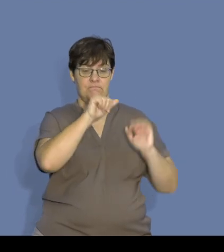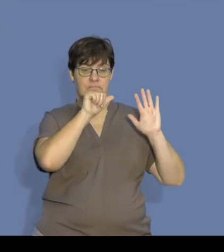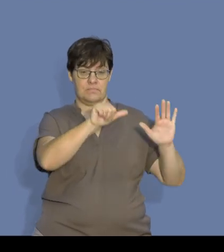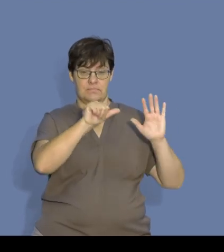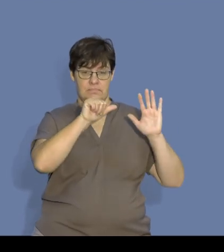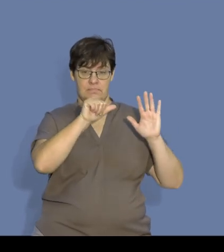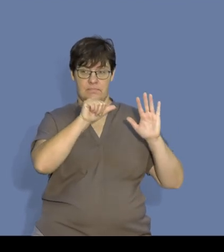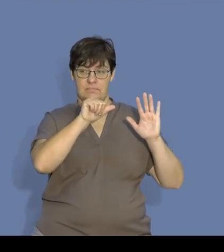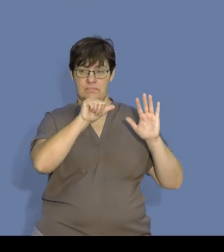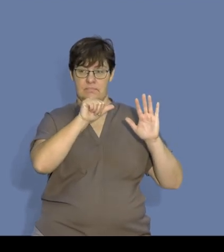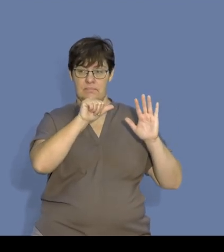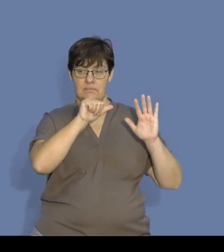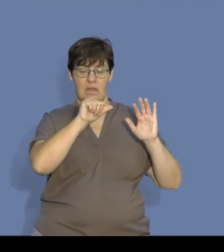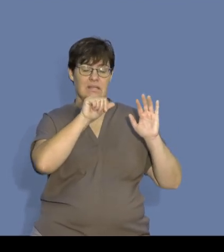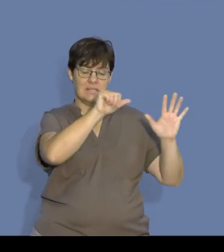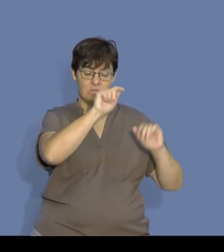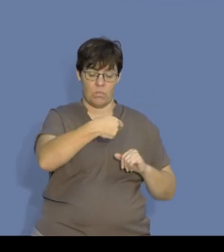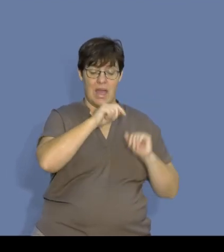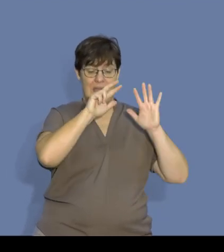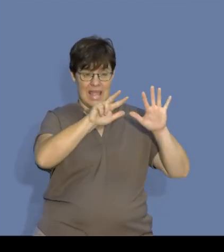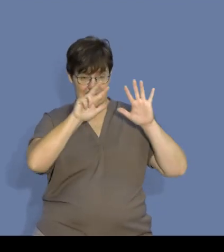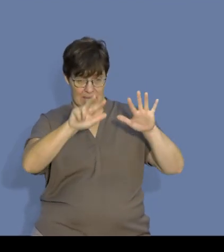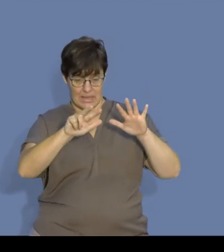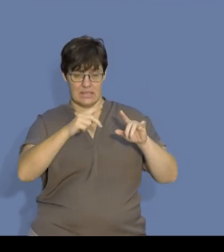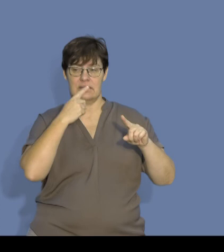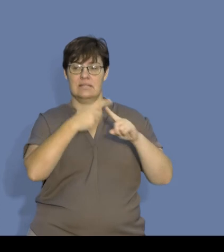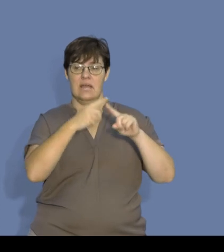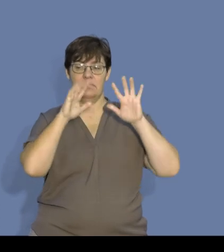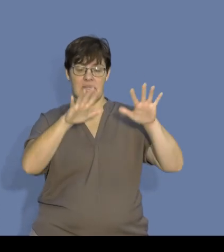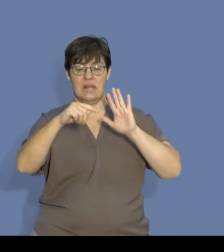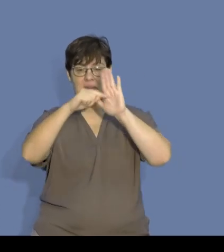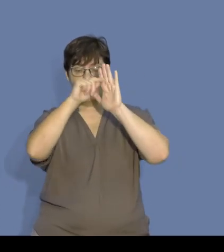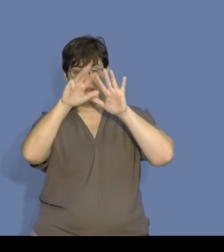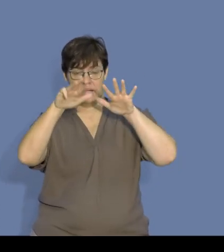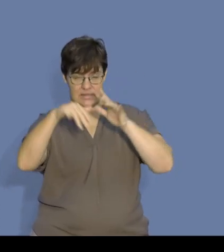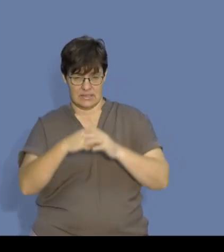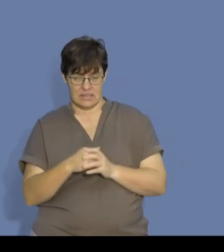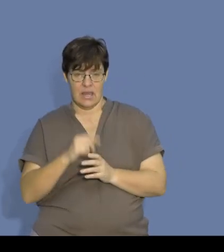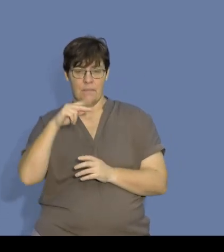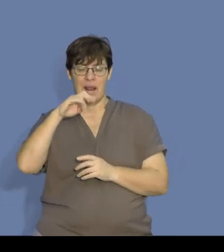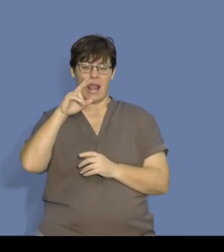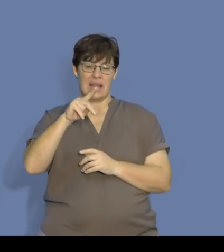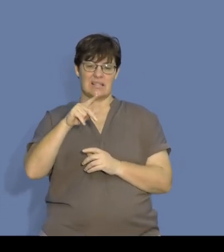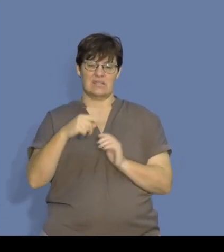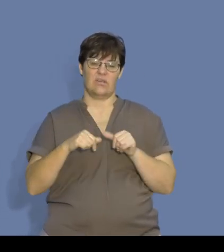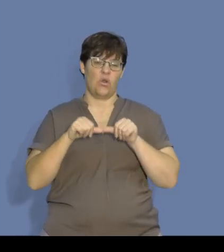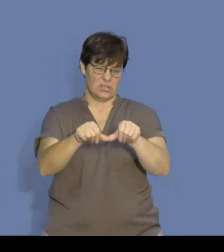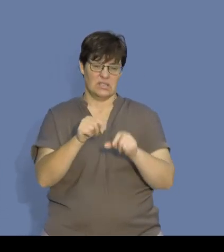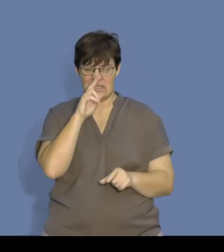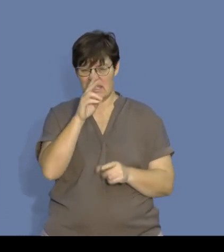6,88 times 10 to the minus 19. Planck's constant you will see on your information sheet,